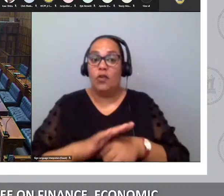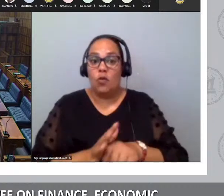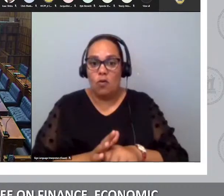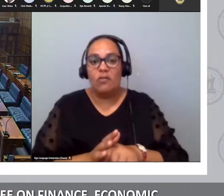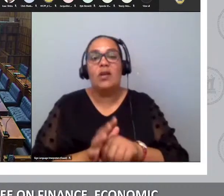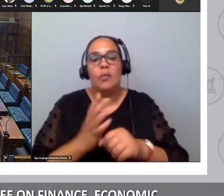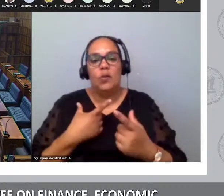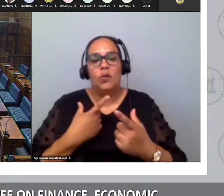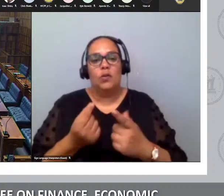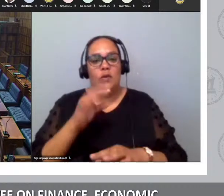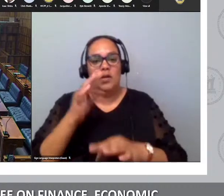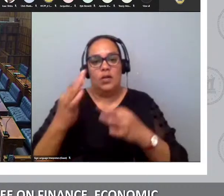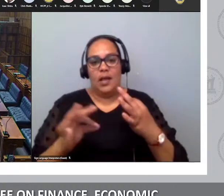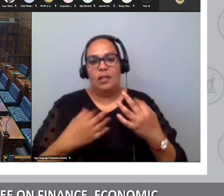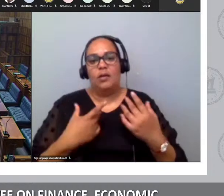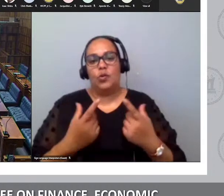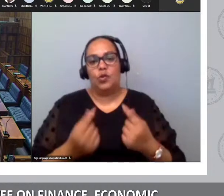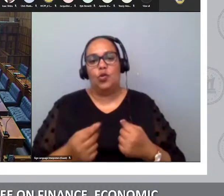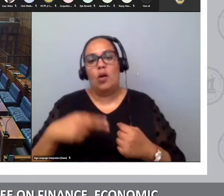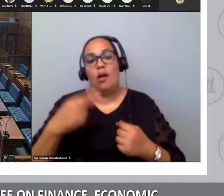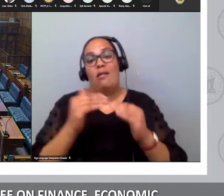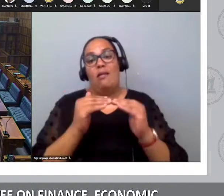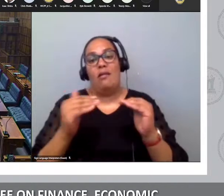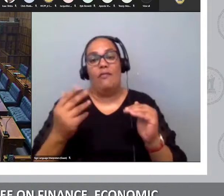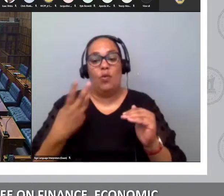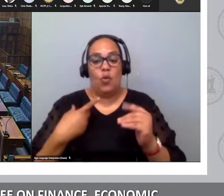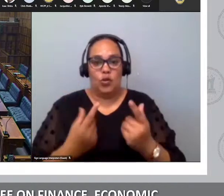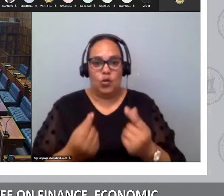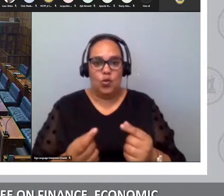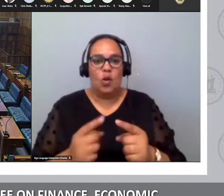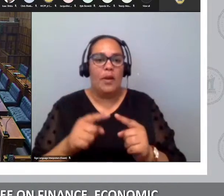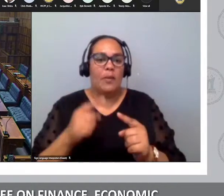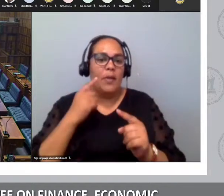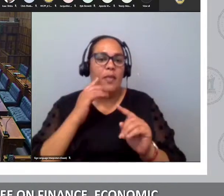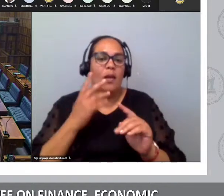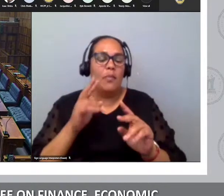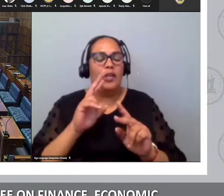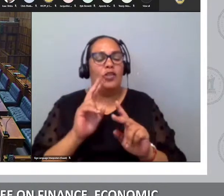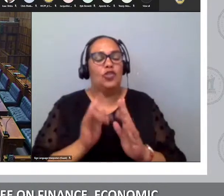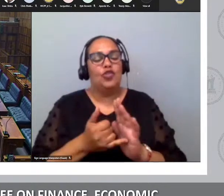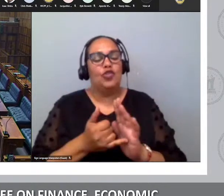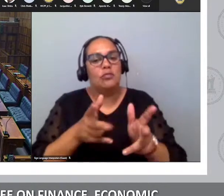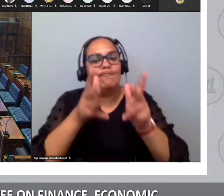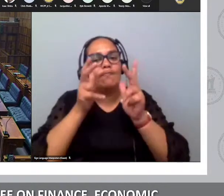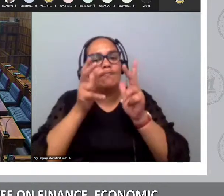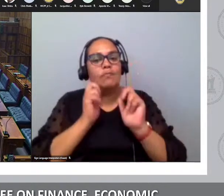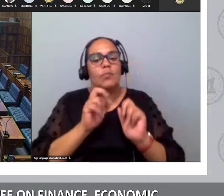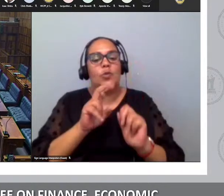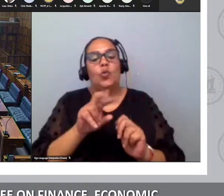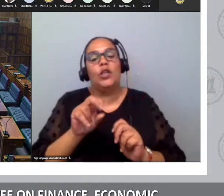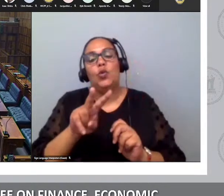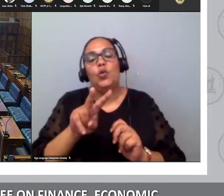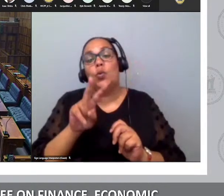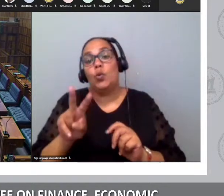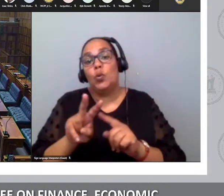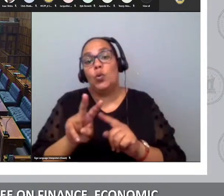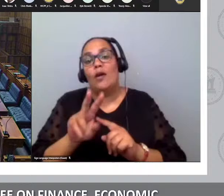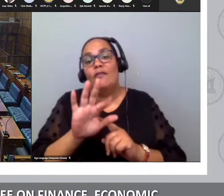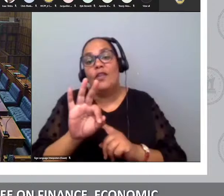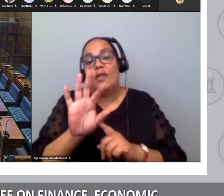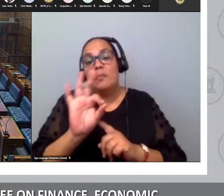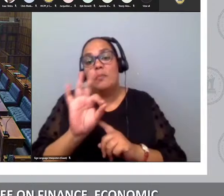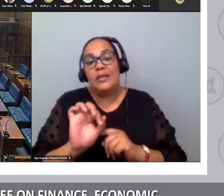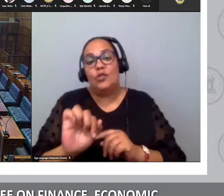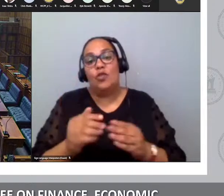we did a bit of analysis on that at a very high level and I think just at a at a glance in 2022 53%